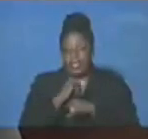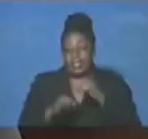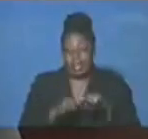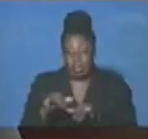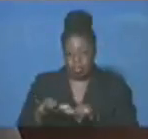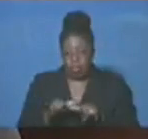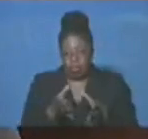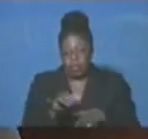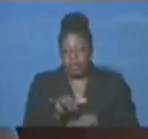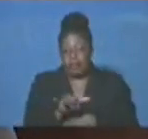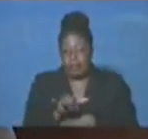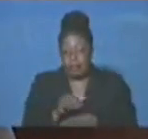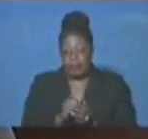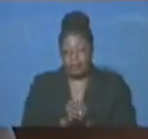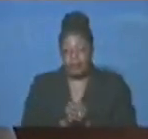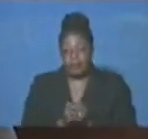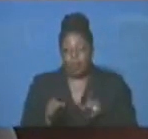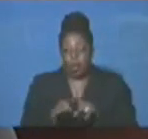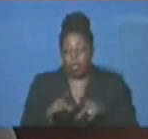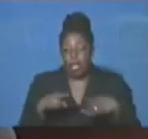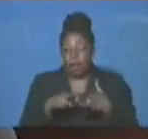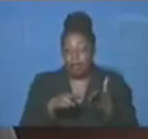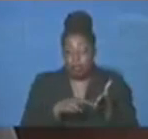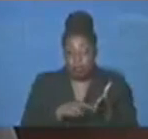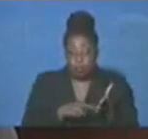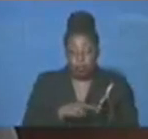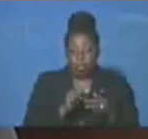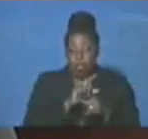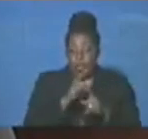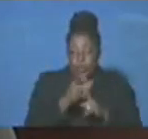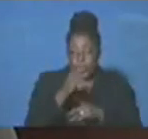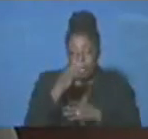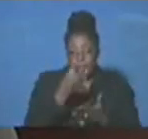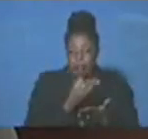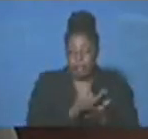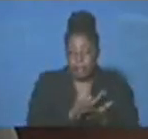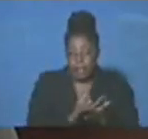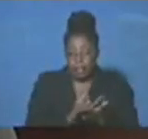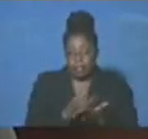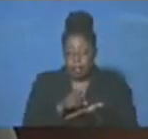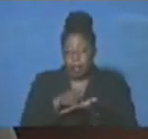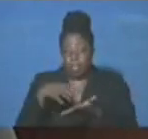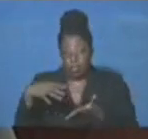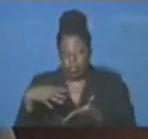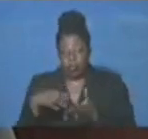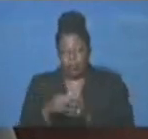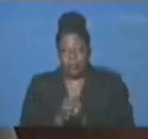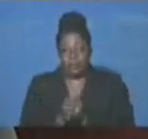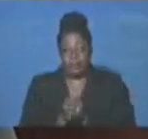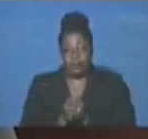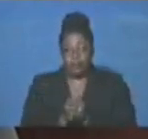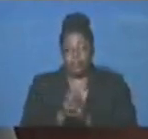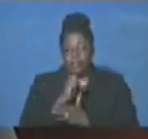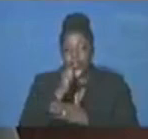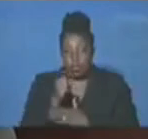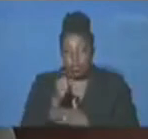those stand. Plus, we have rules set down locally by finance, by treasury. Can